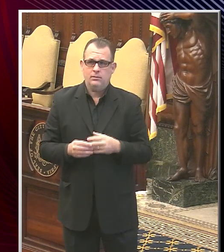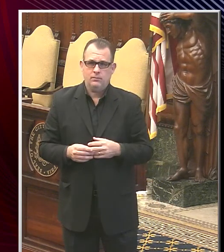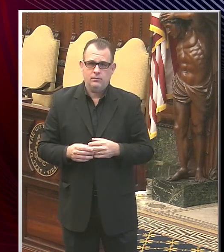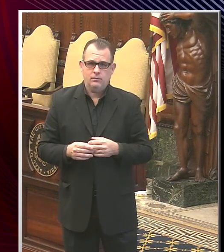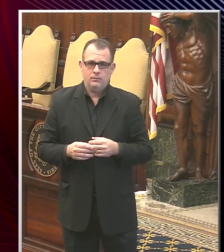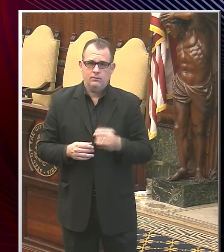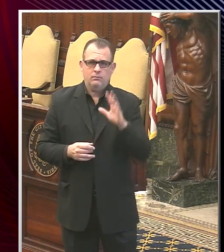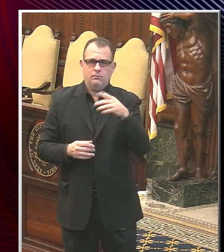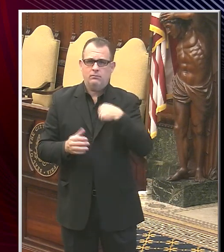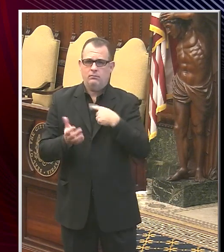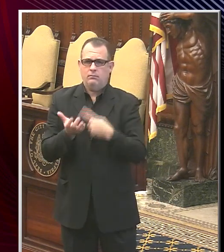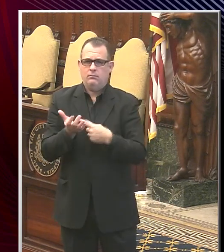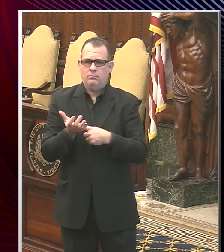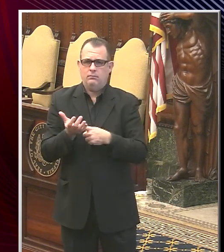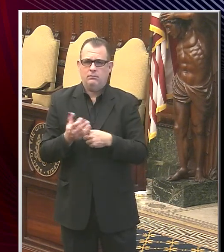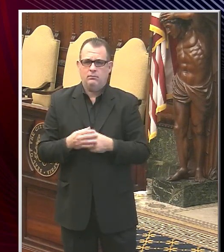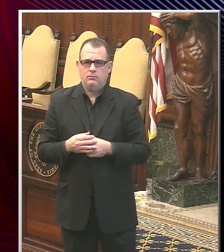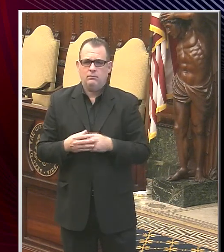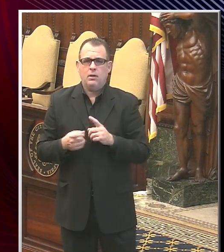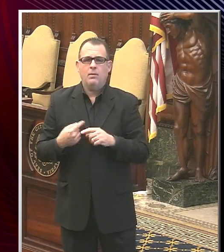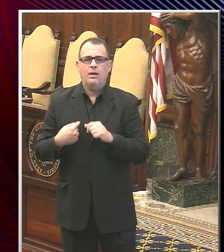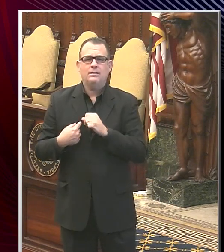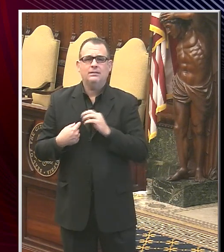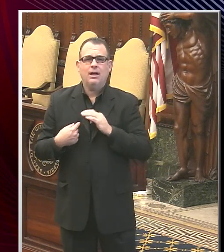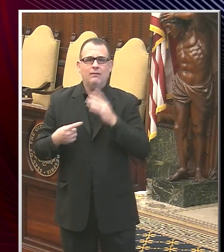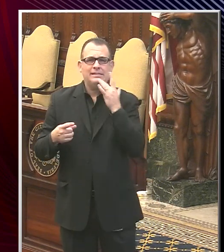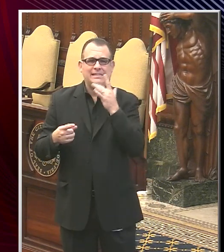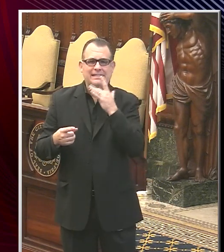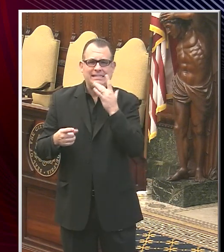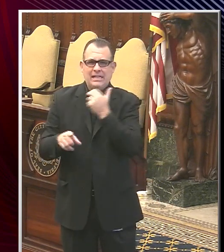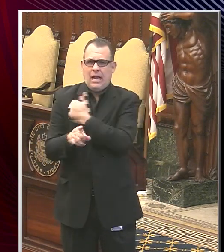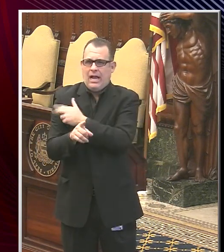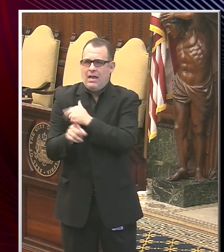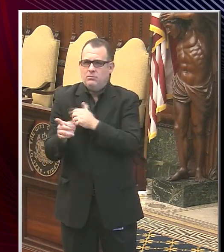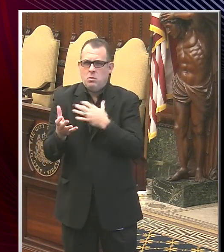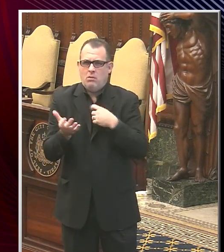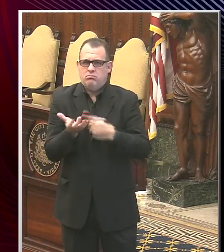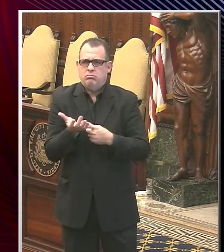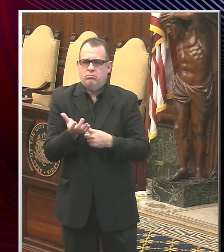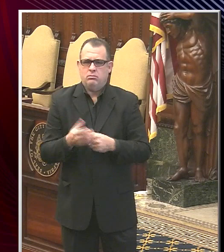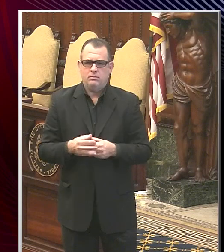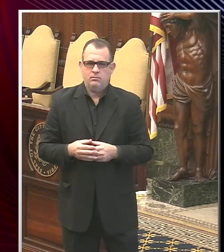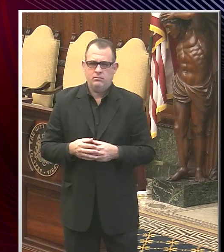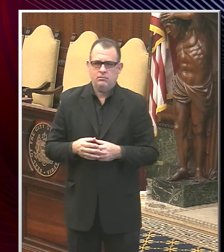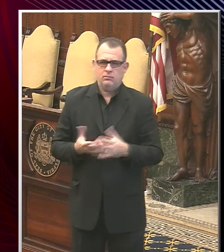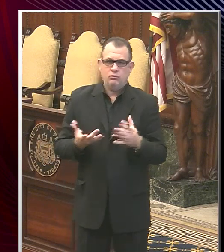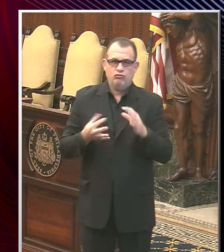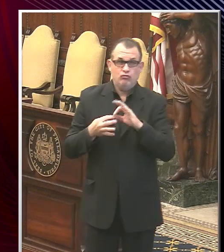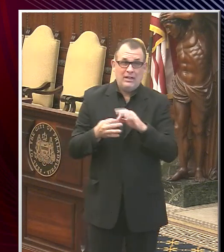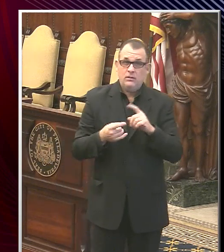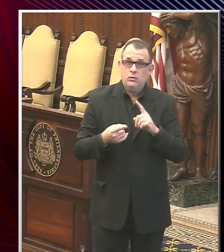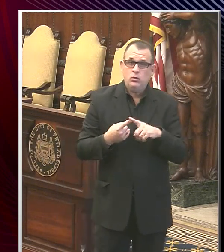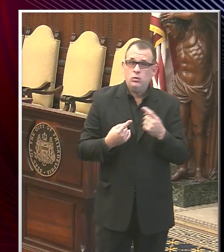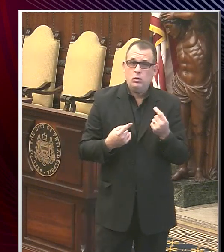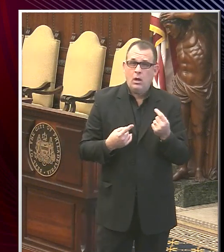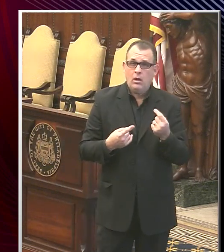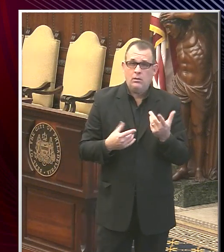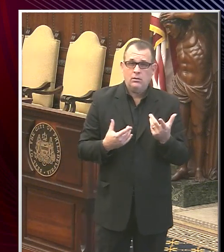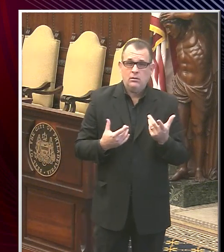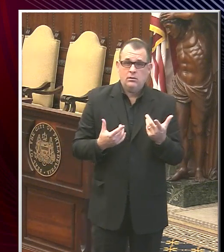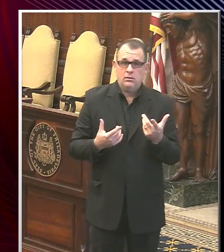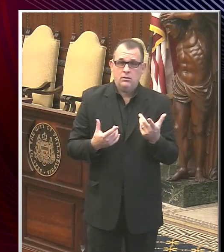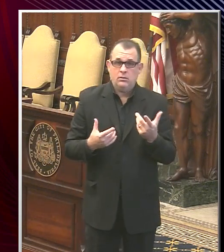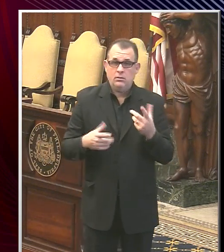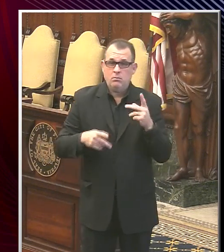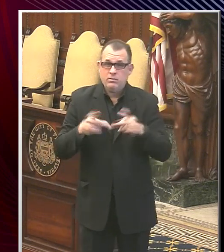about the staff shortages that hospitals may be experiencing due to folks being used in